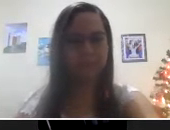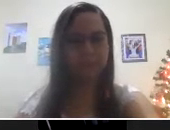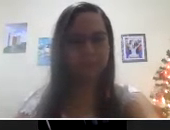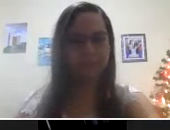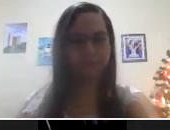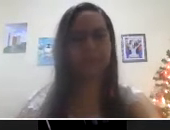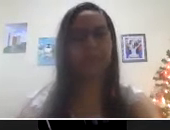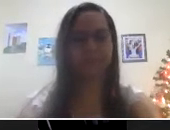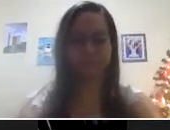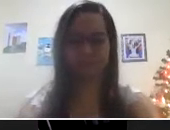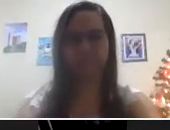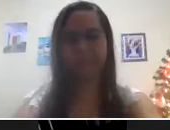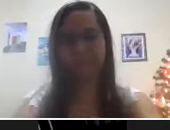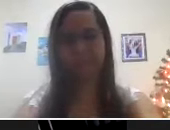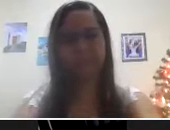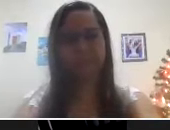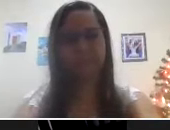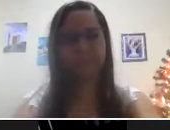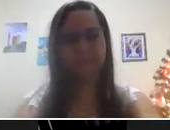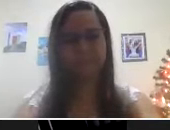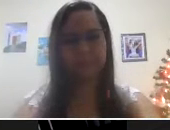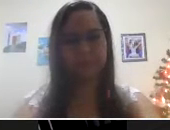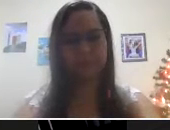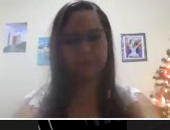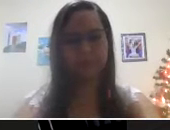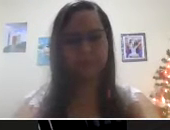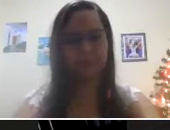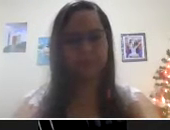What color is hair?